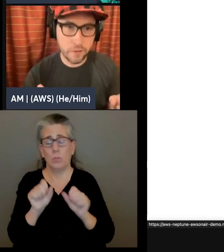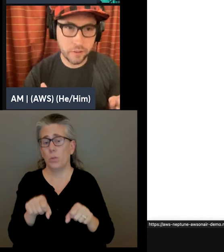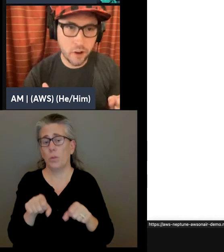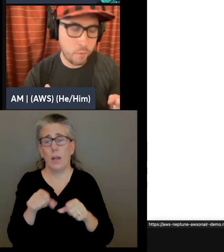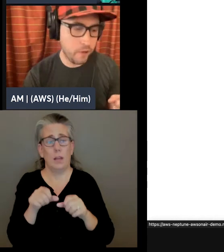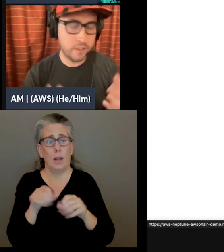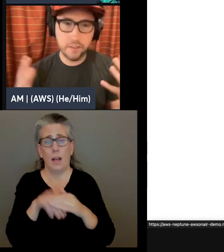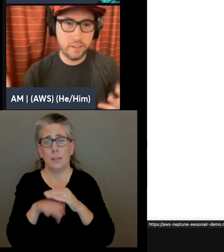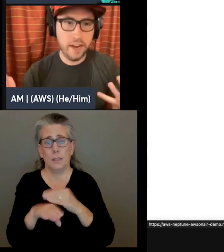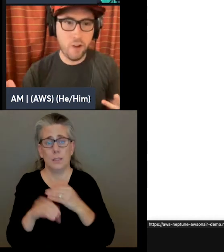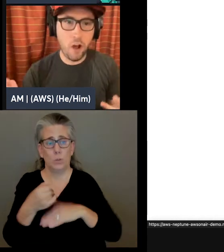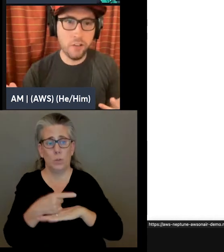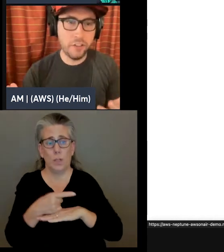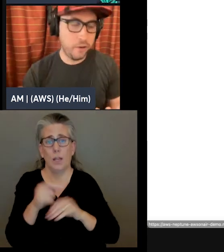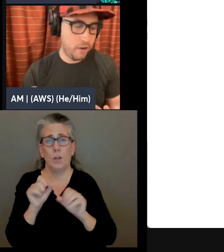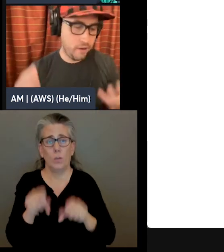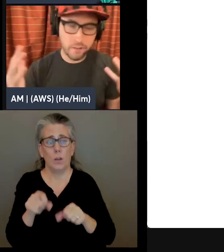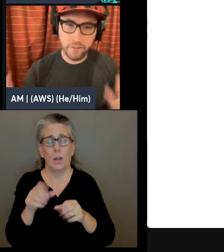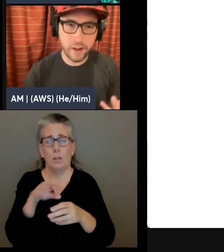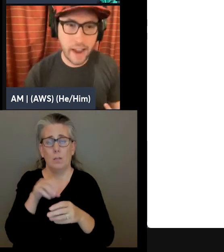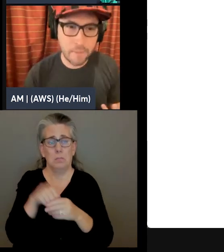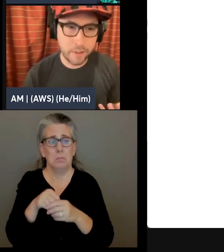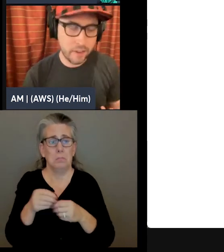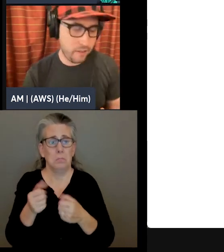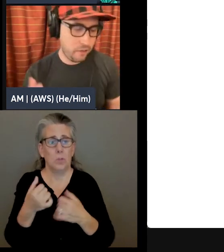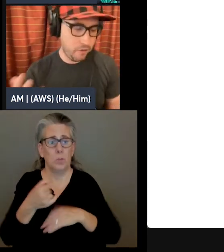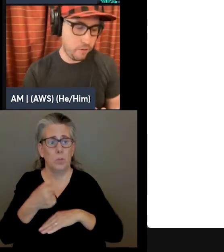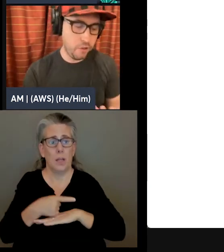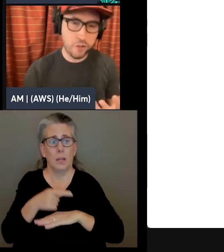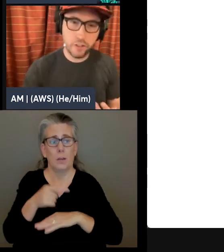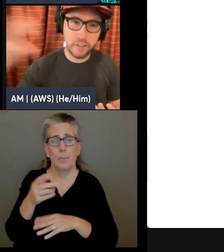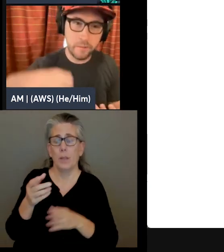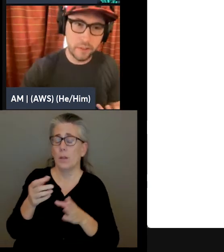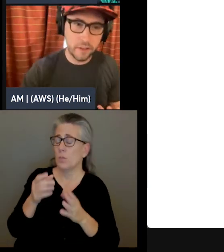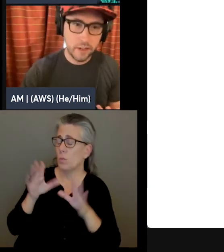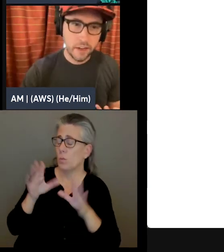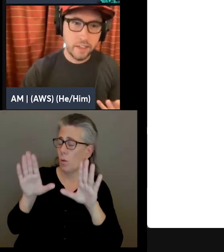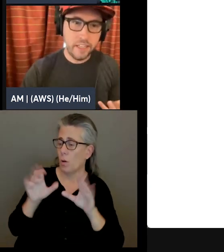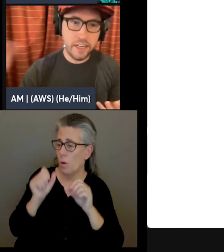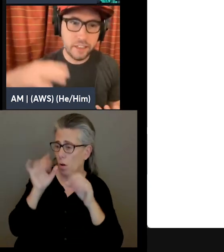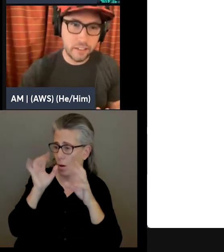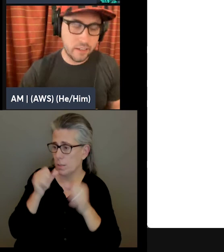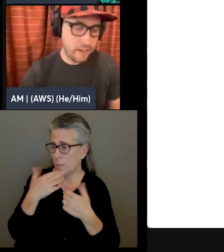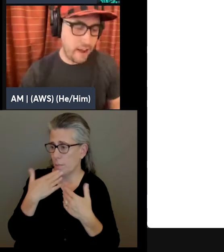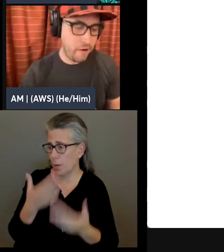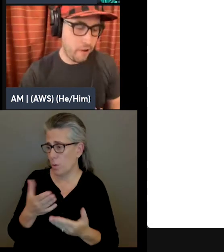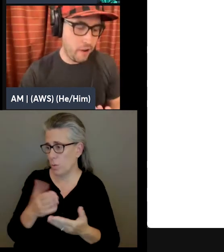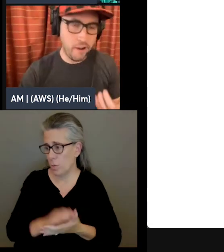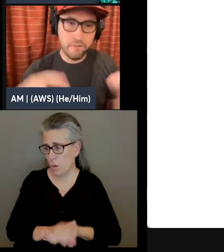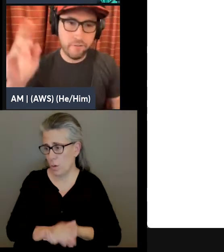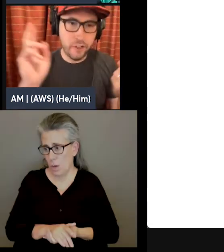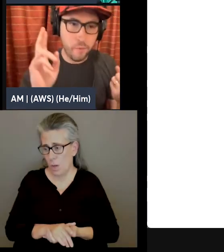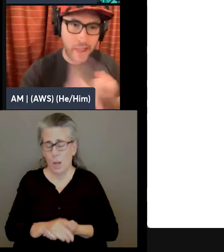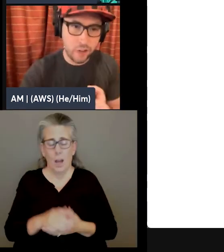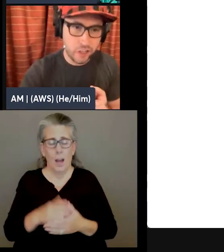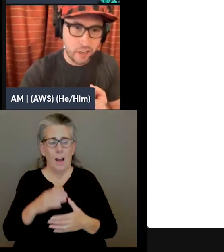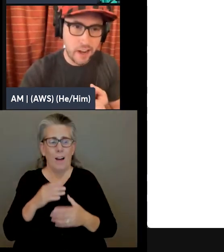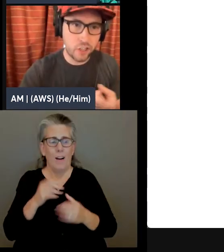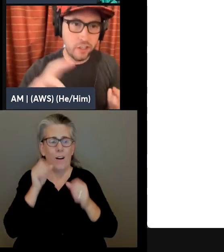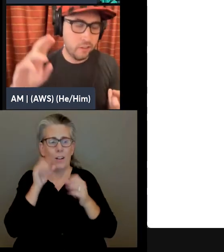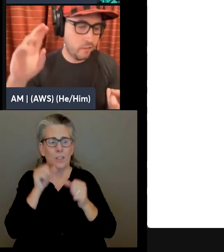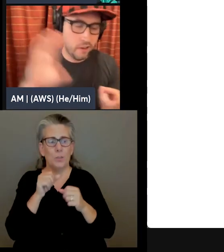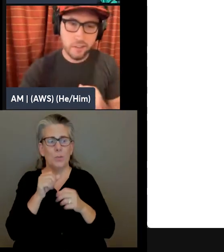check out those notebooks. Dave, also very happy that you took some of the tediousness out of,